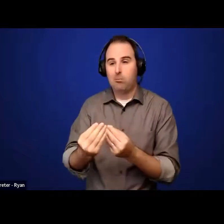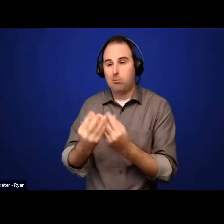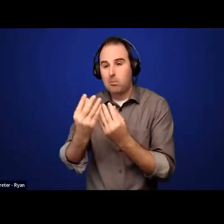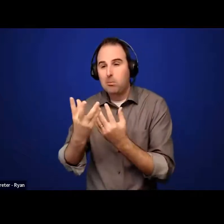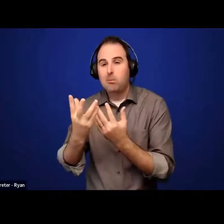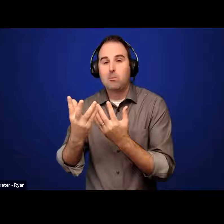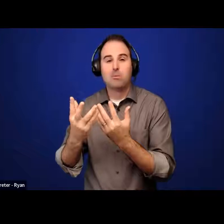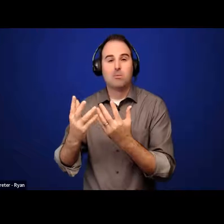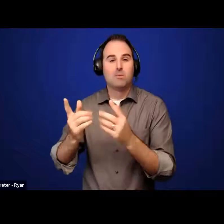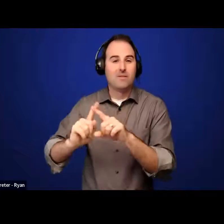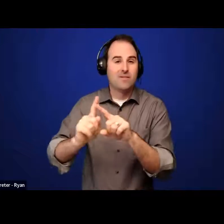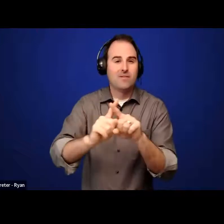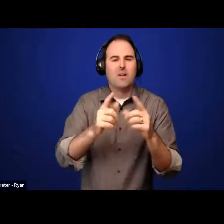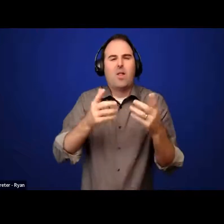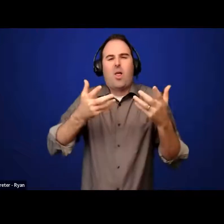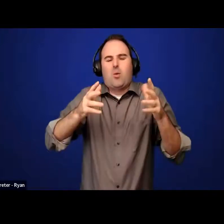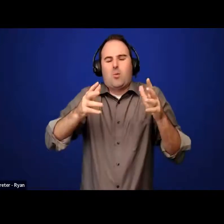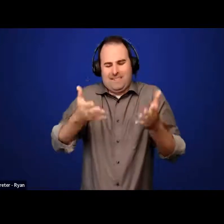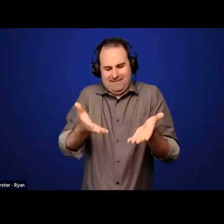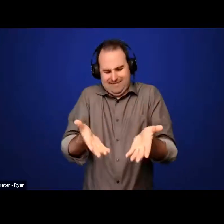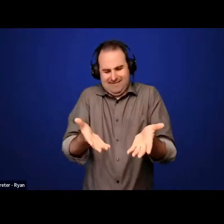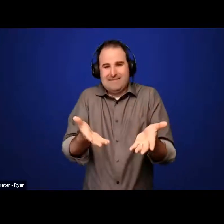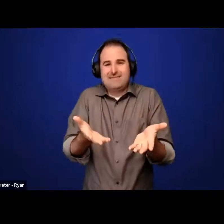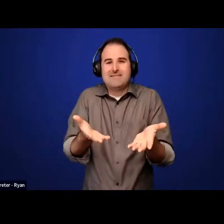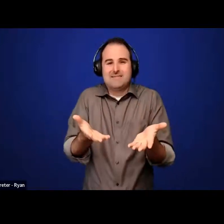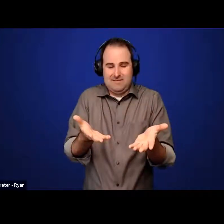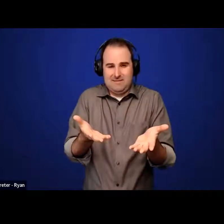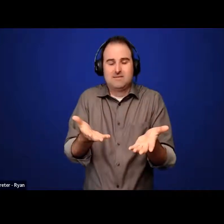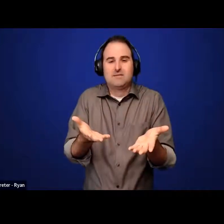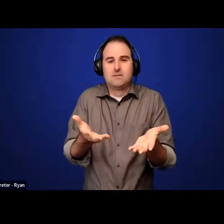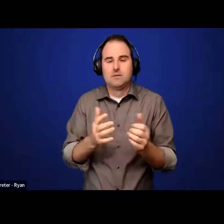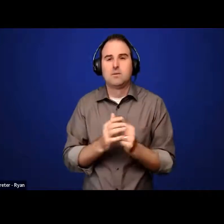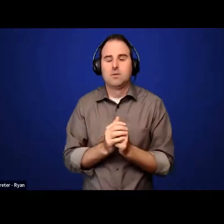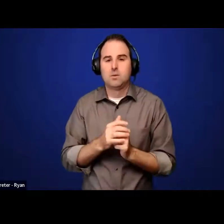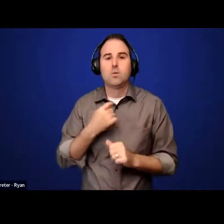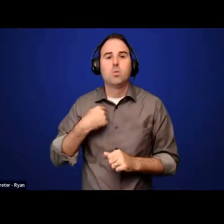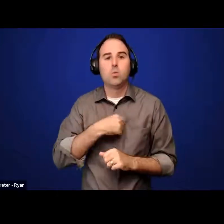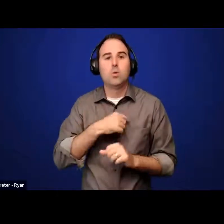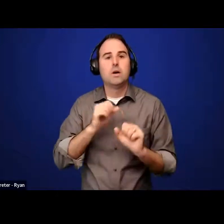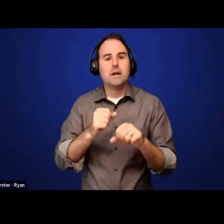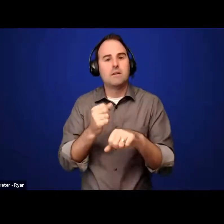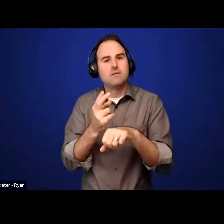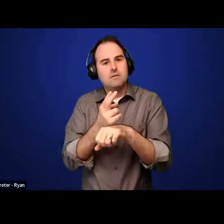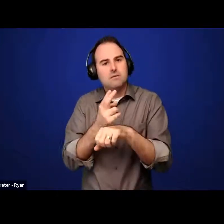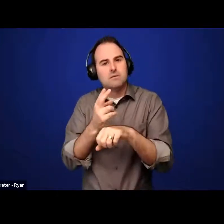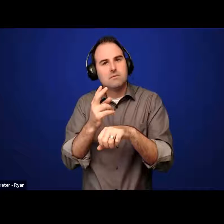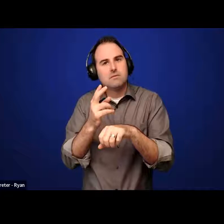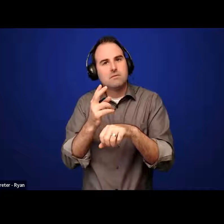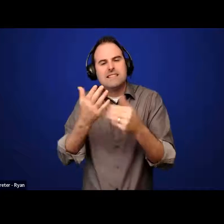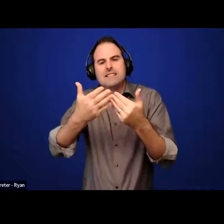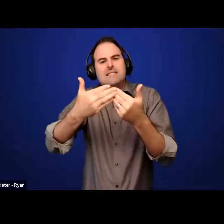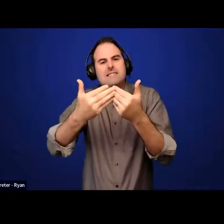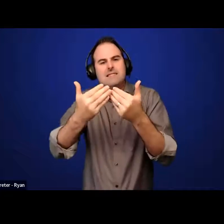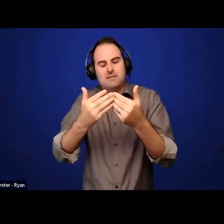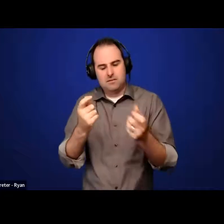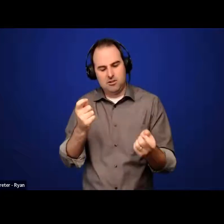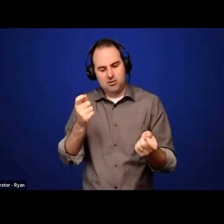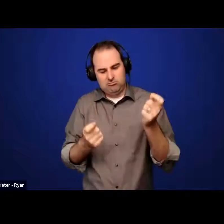are already in existence. It means we can easily characterize mechanism for